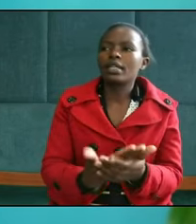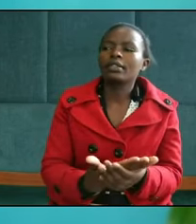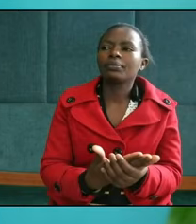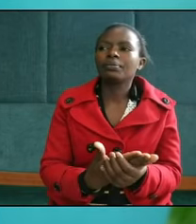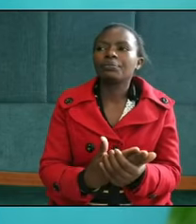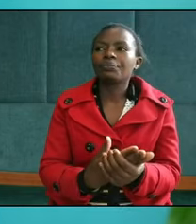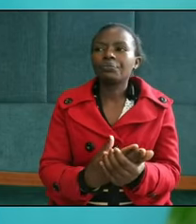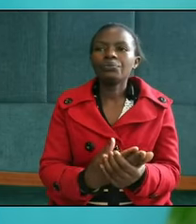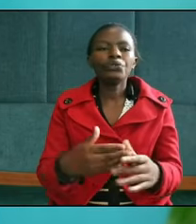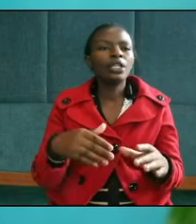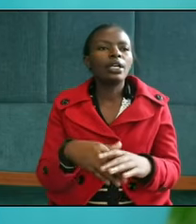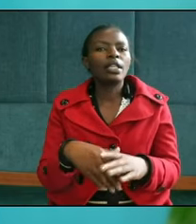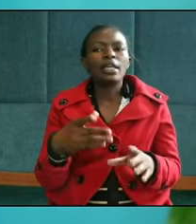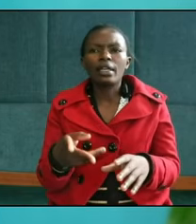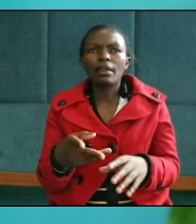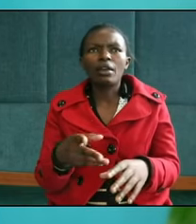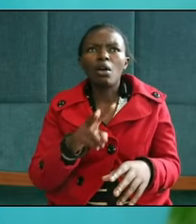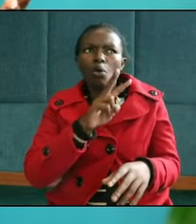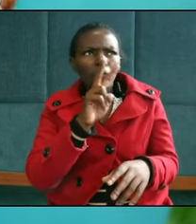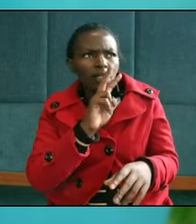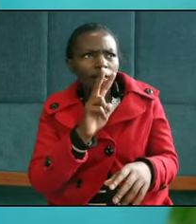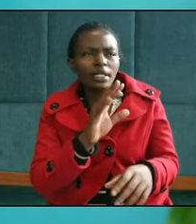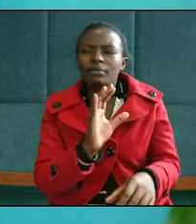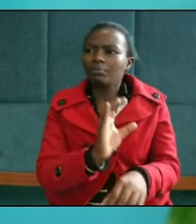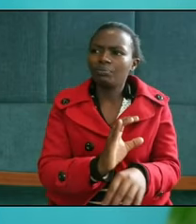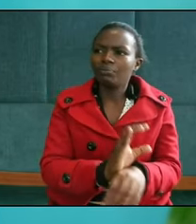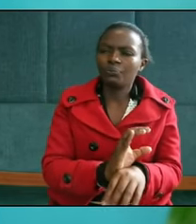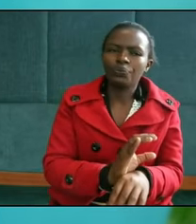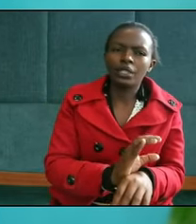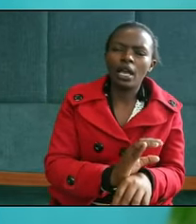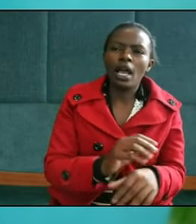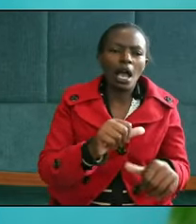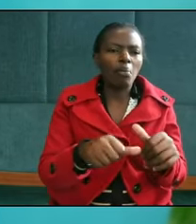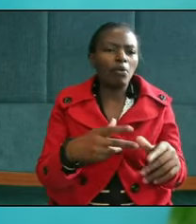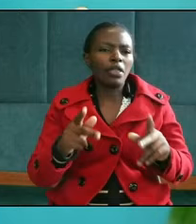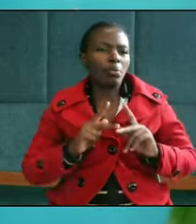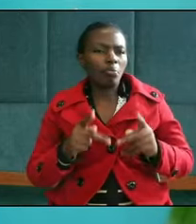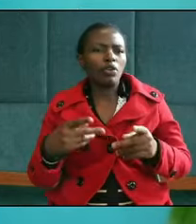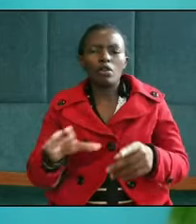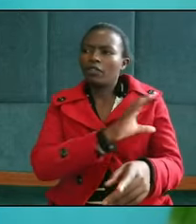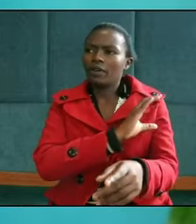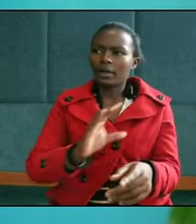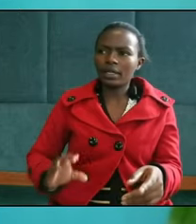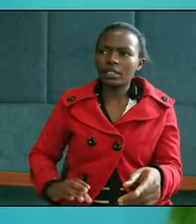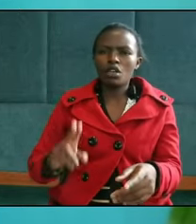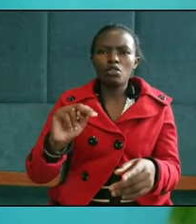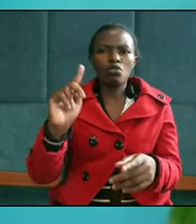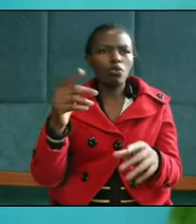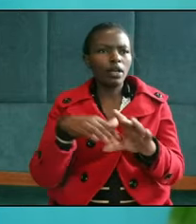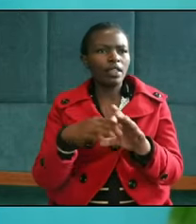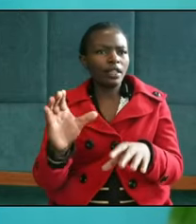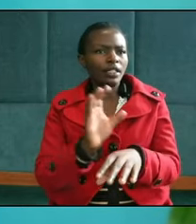A witnessing church has to demonstrate that it is a body of Christ. There is no one in the church who is